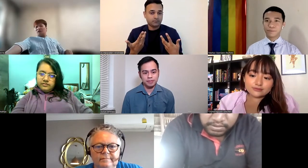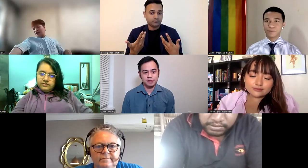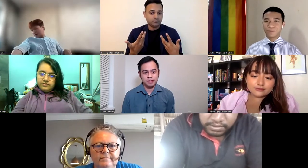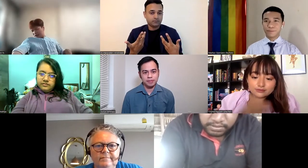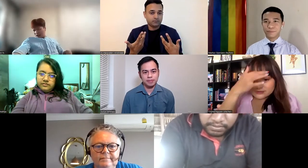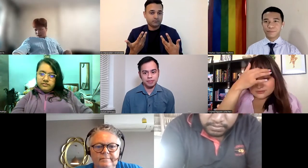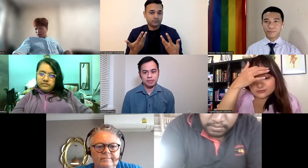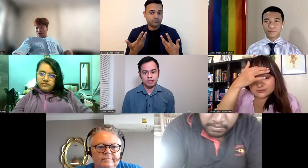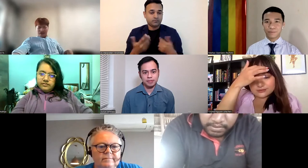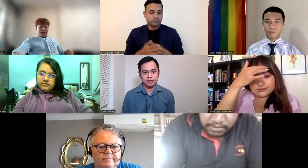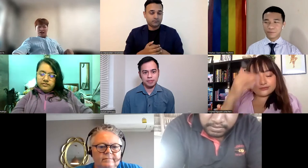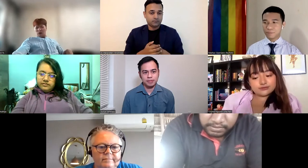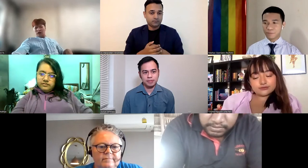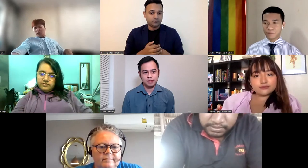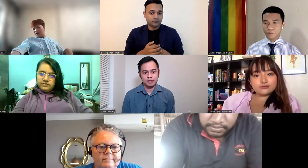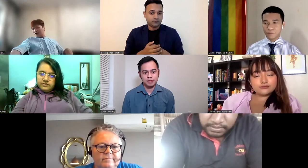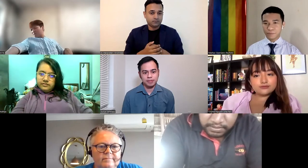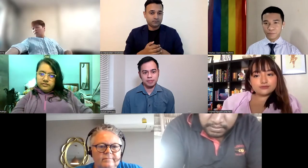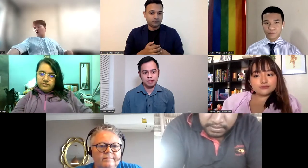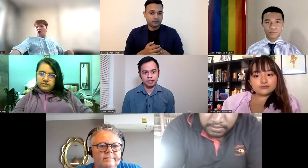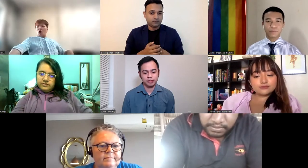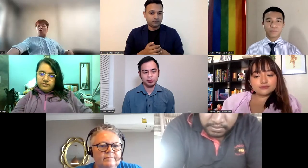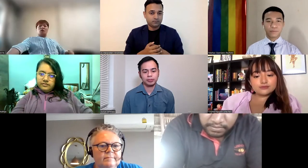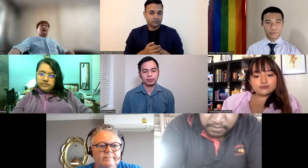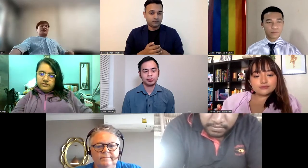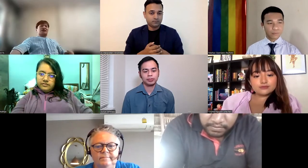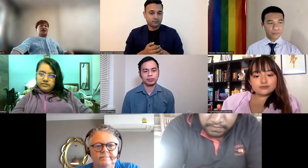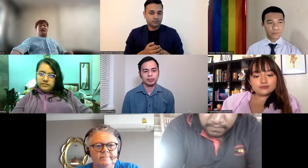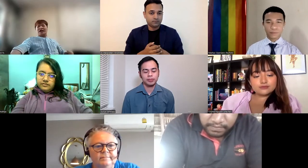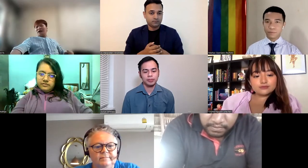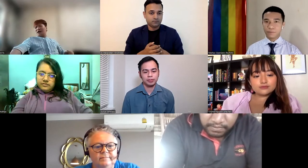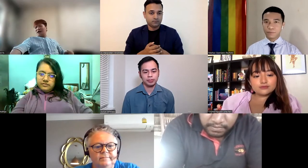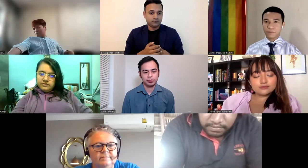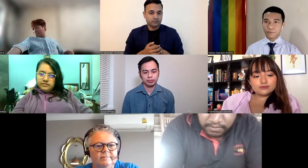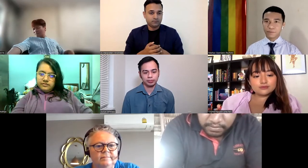course, you need the personal assistance. That's very important that